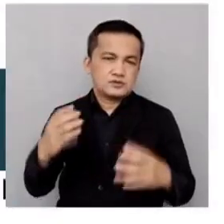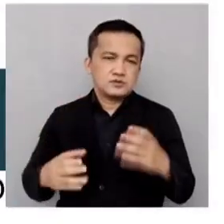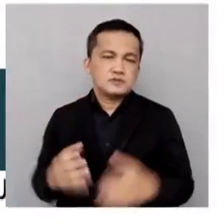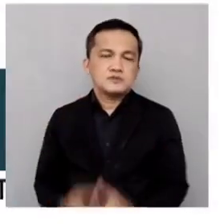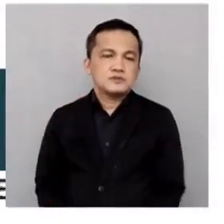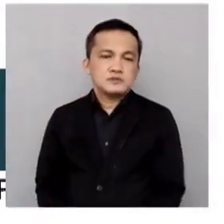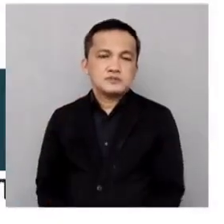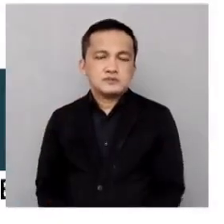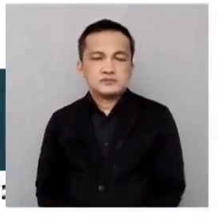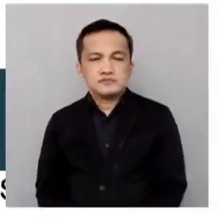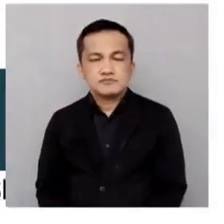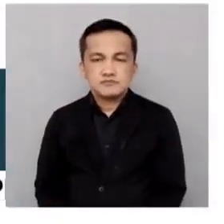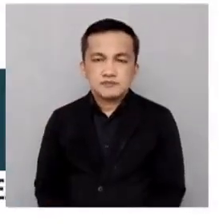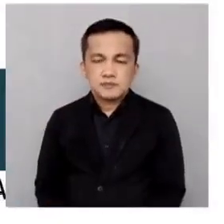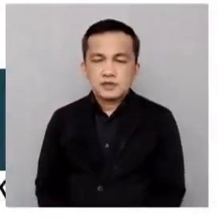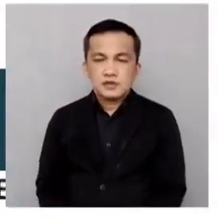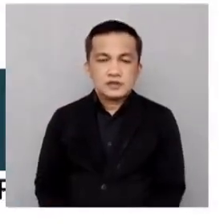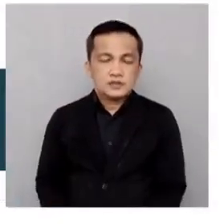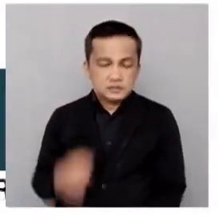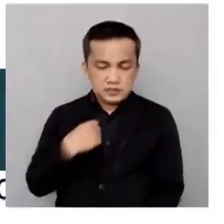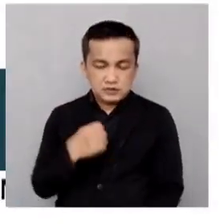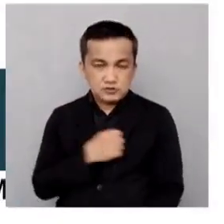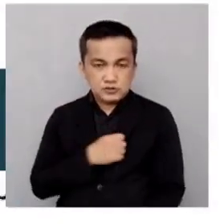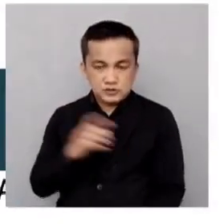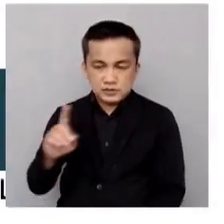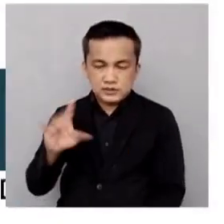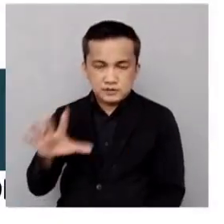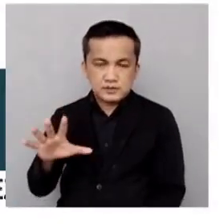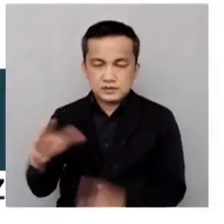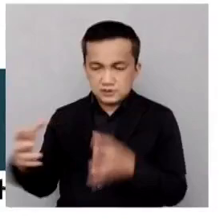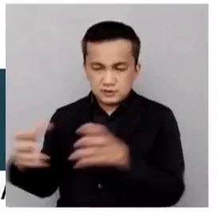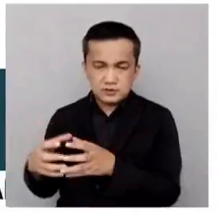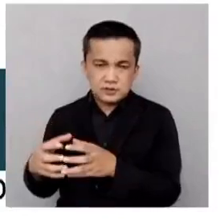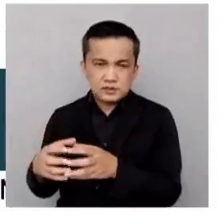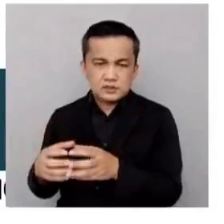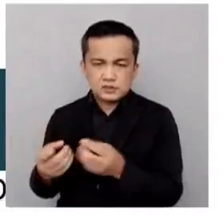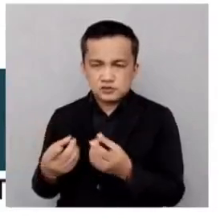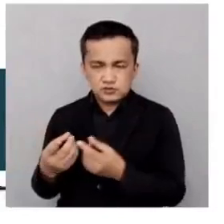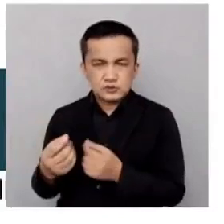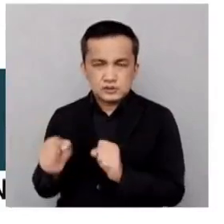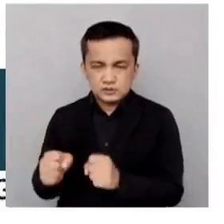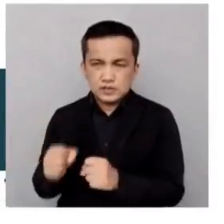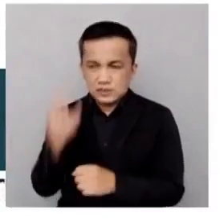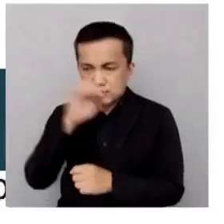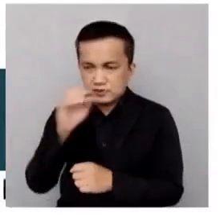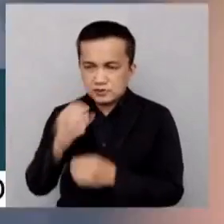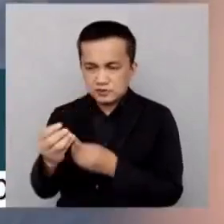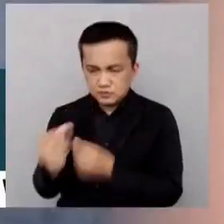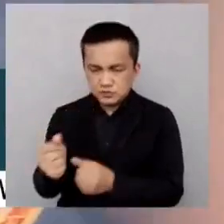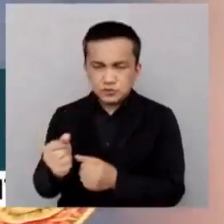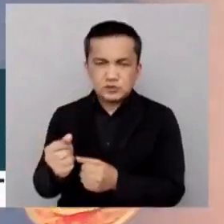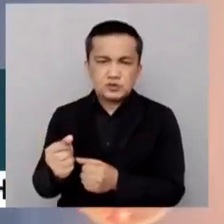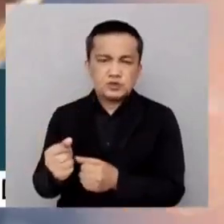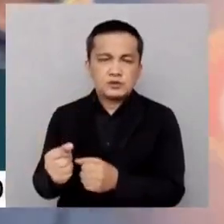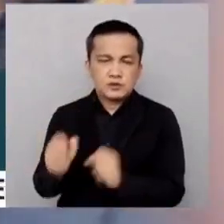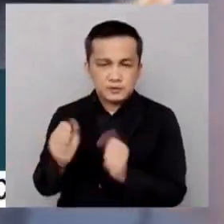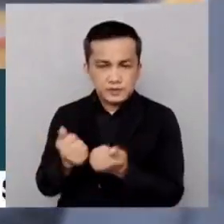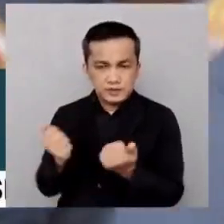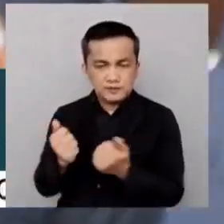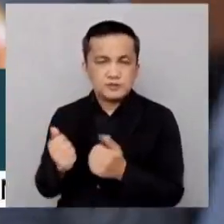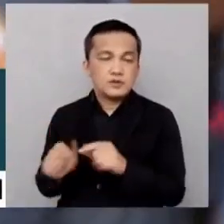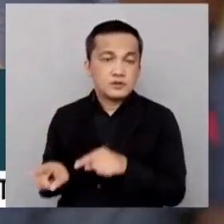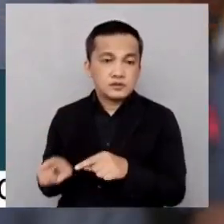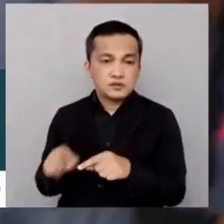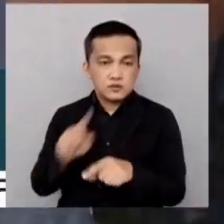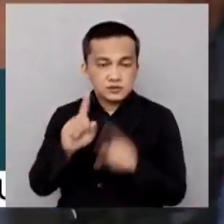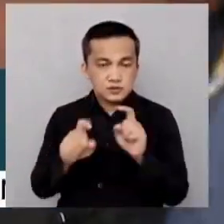And Senator Dayo de Lima's camp will exercise the remedies available to her to question the order. We will question the order. We